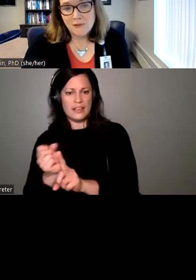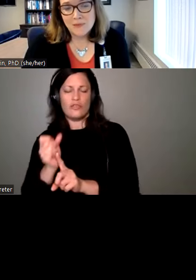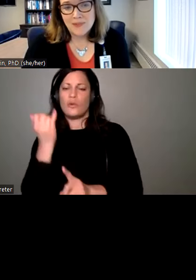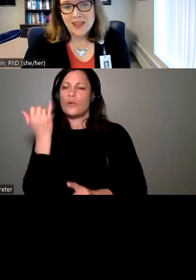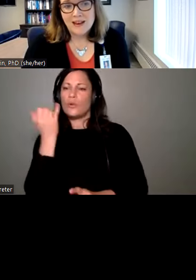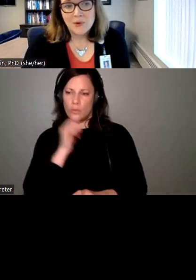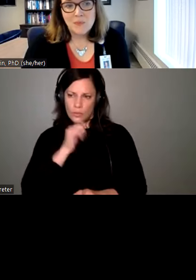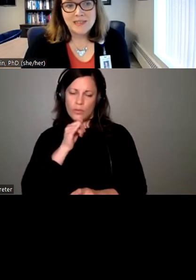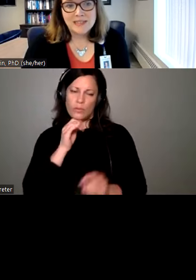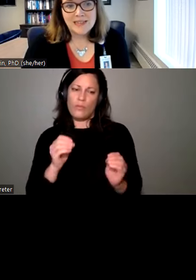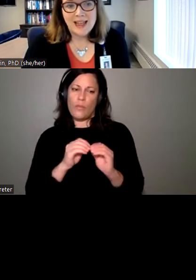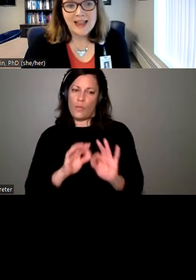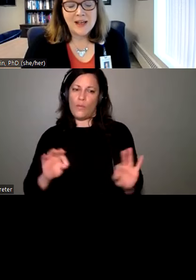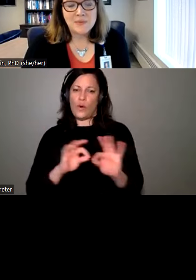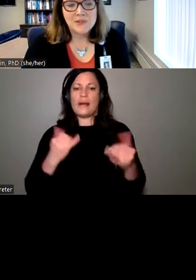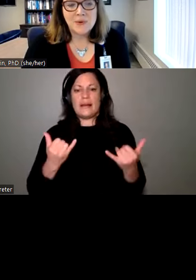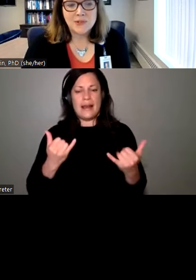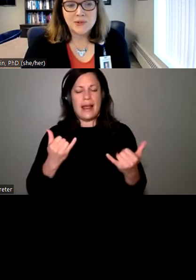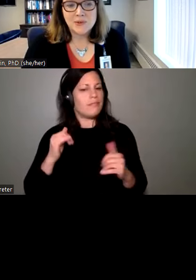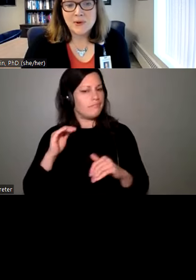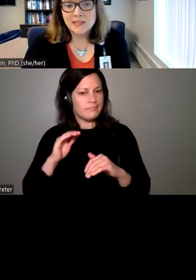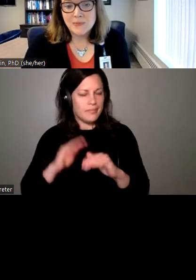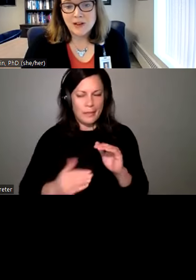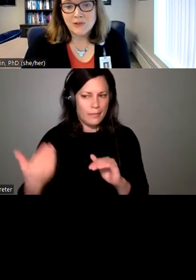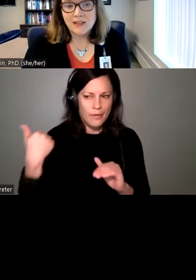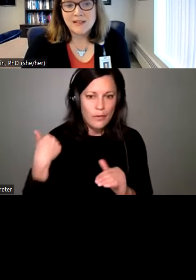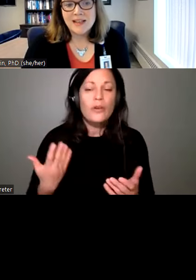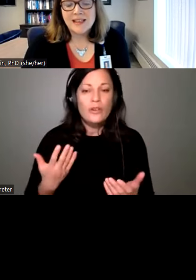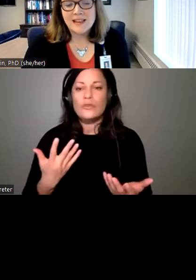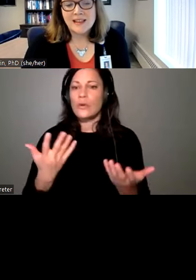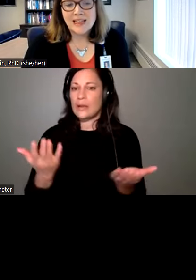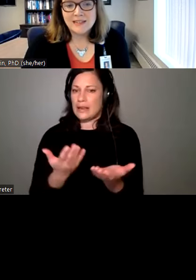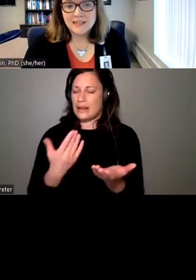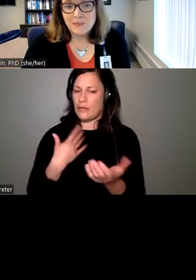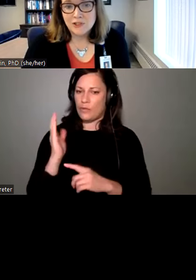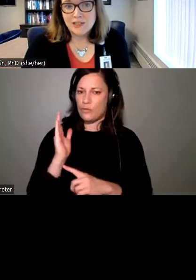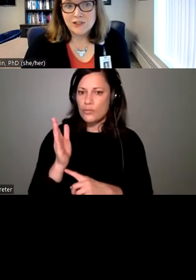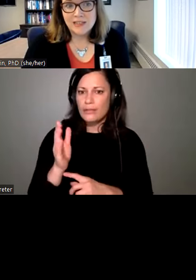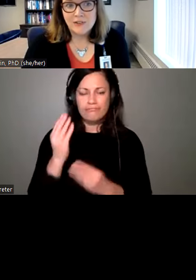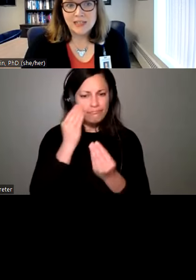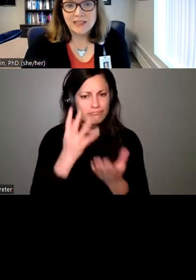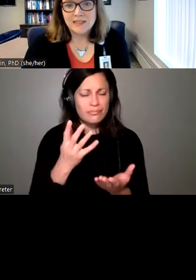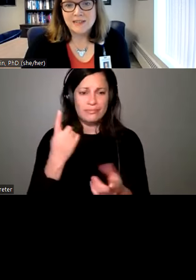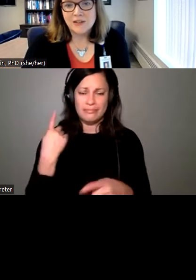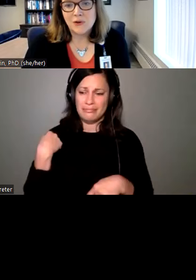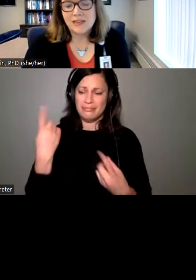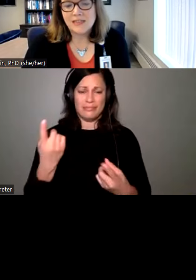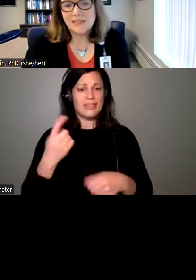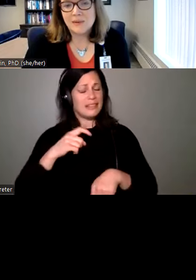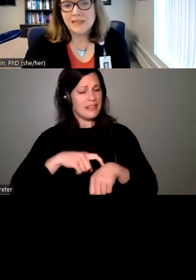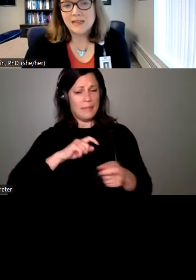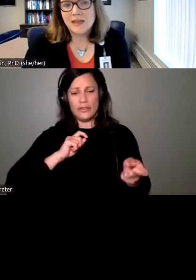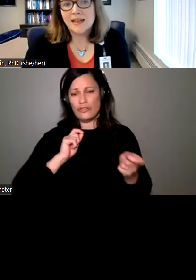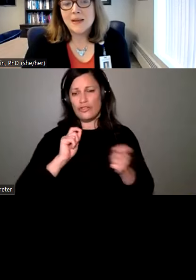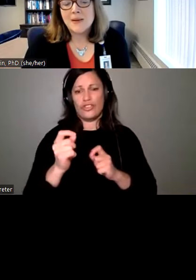than ever. And I'm hoping today to also impress upon you that the landscape has changed significantly since the